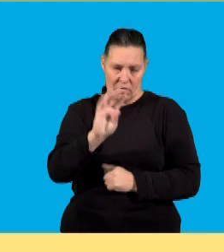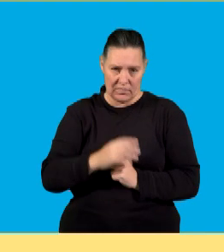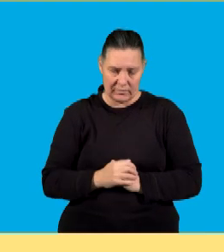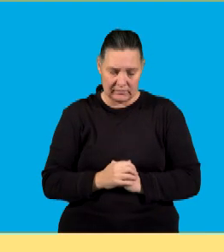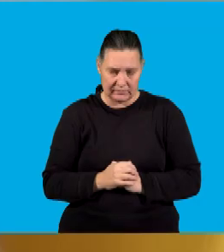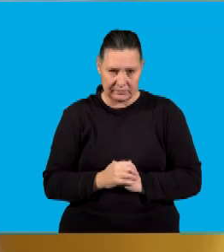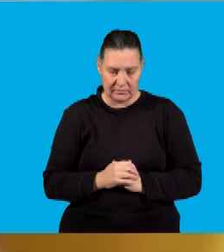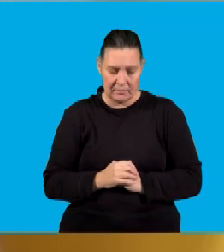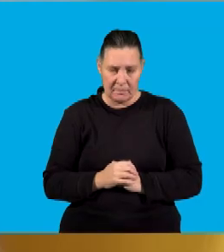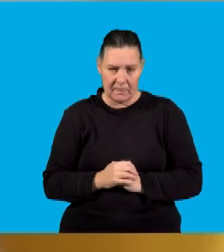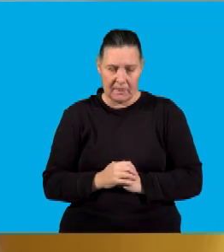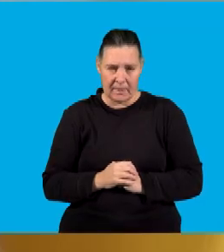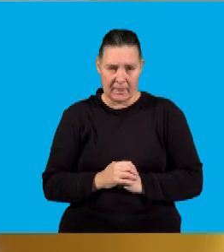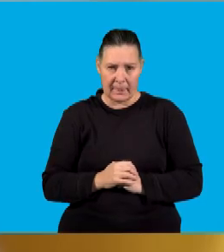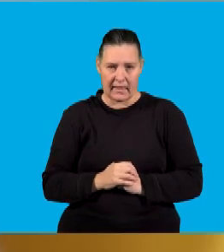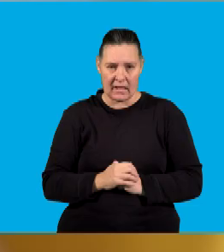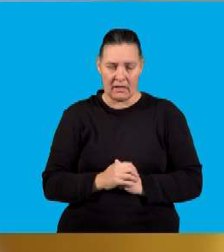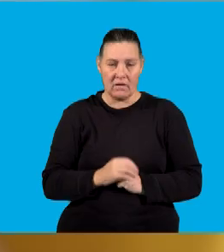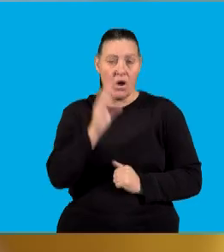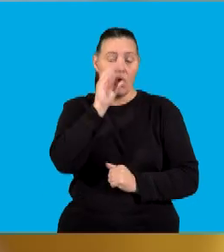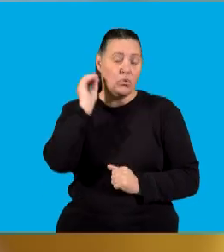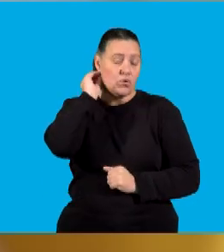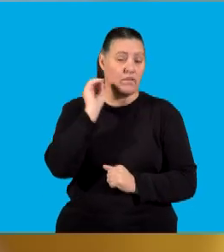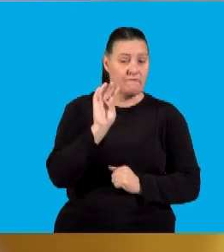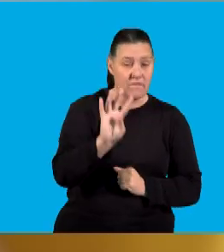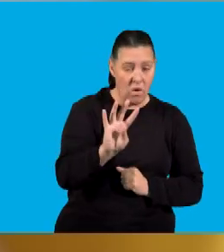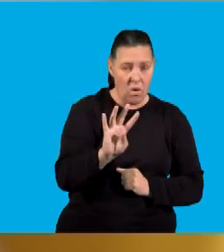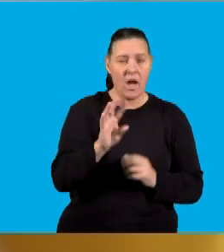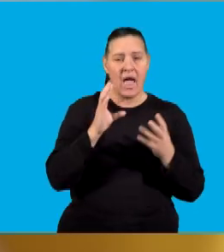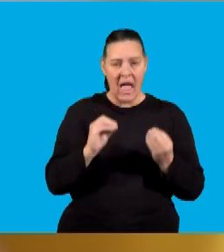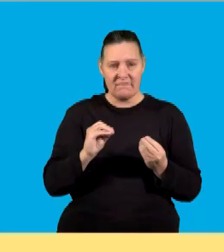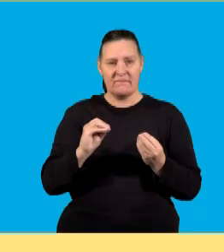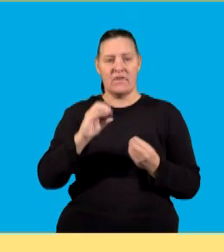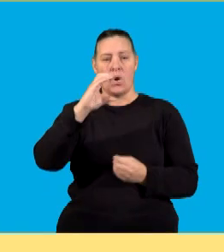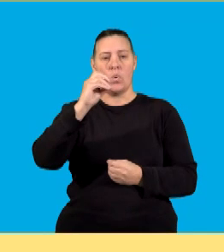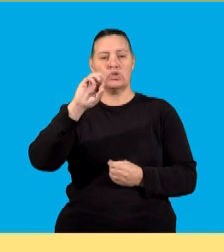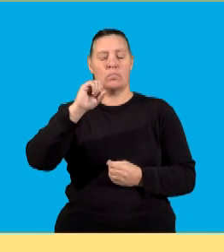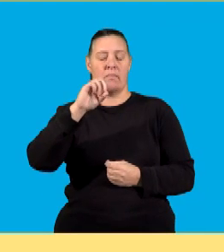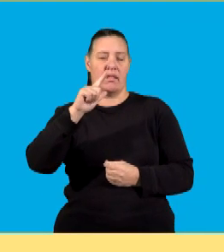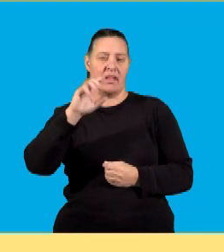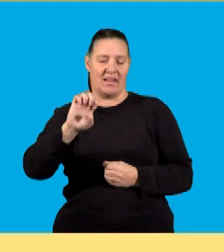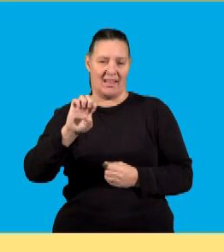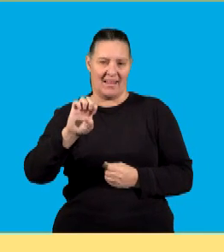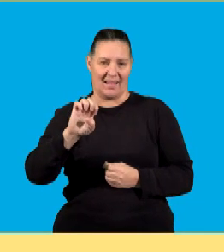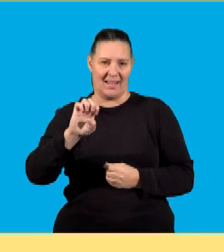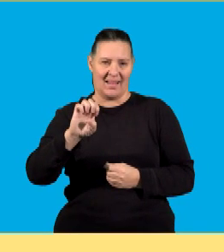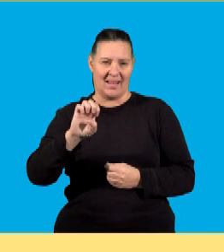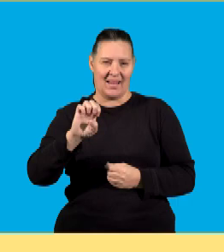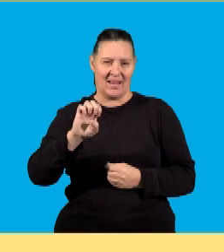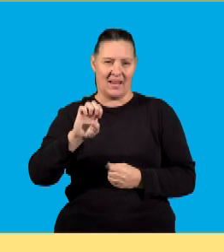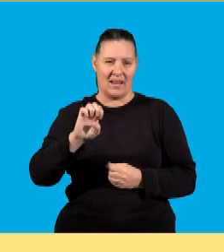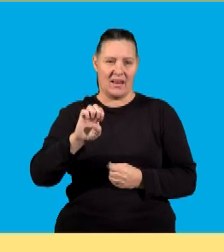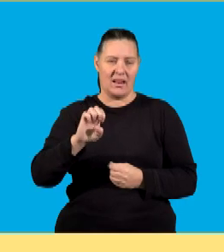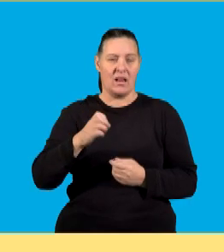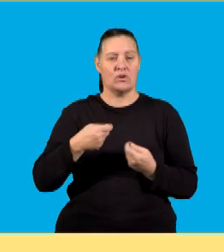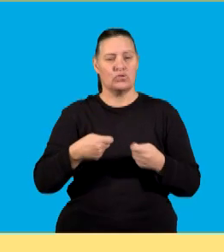4. Our note 4 will also be having consumable stores recorded in.